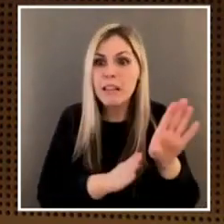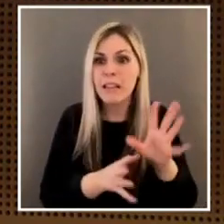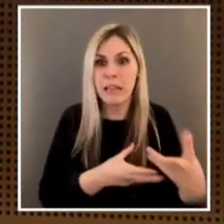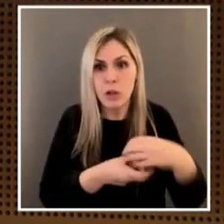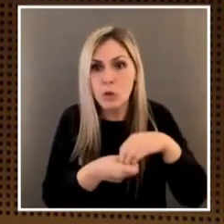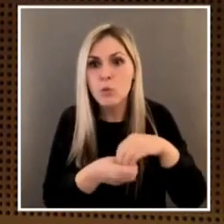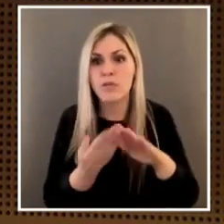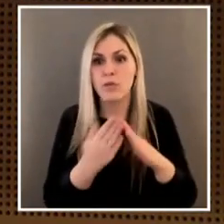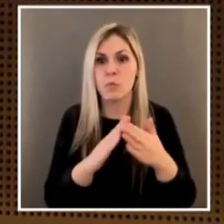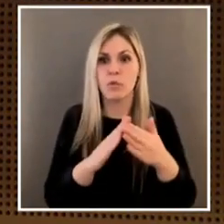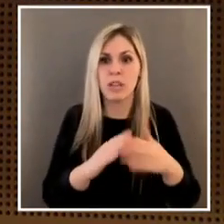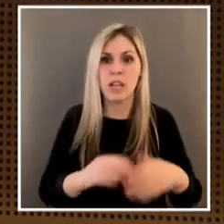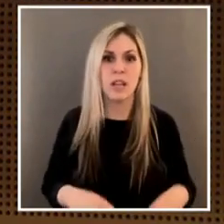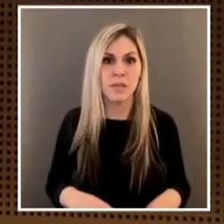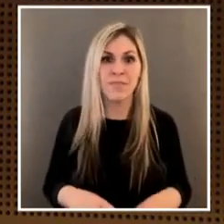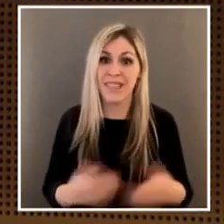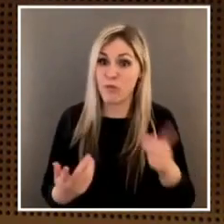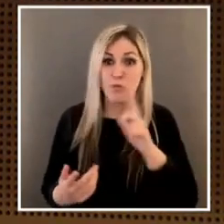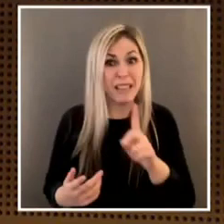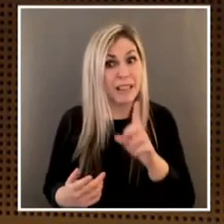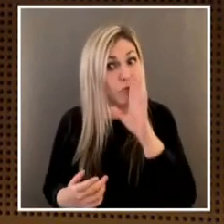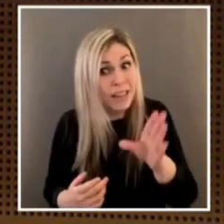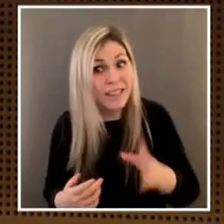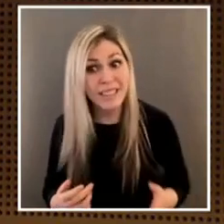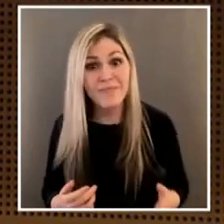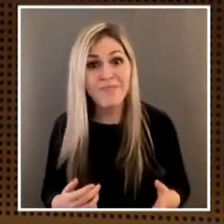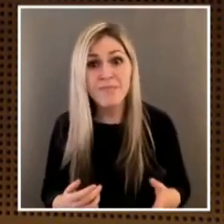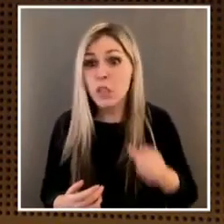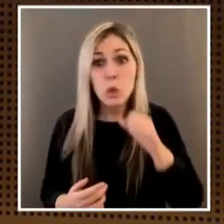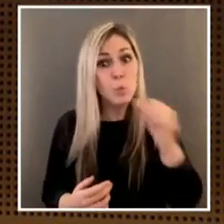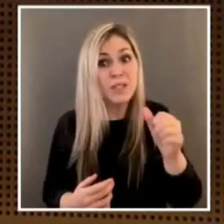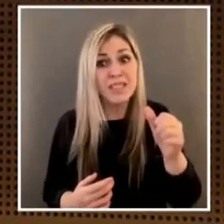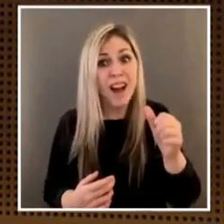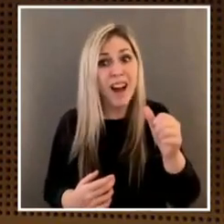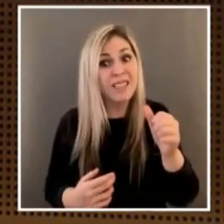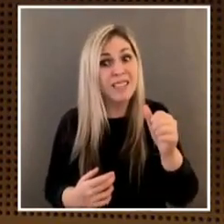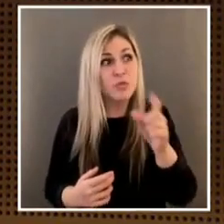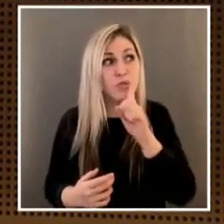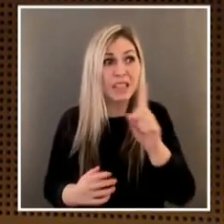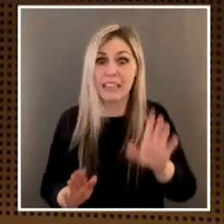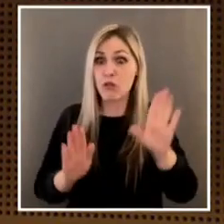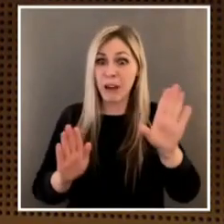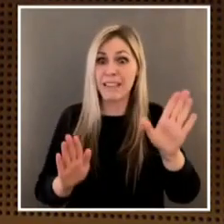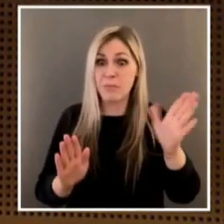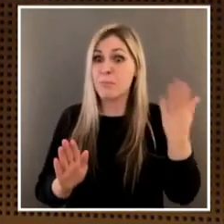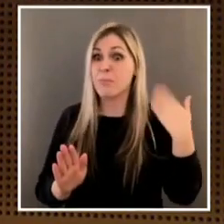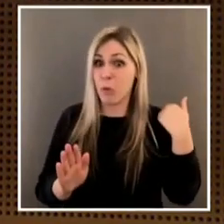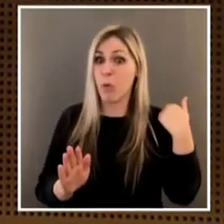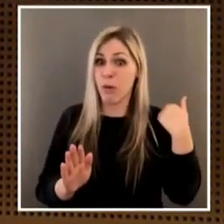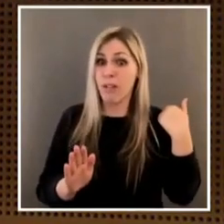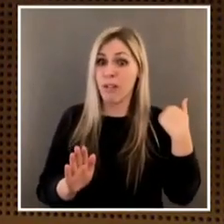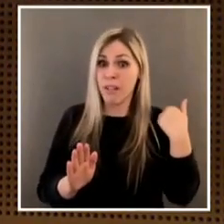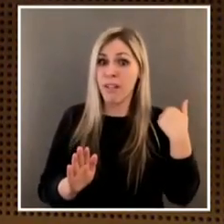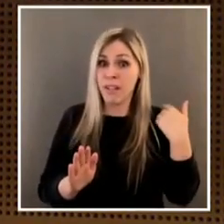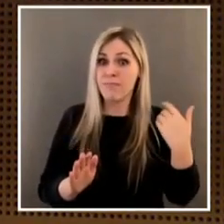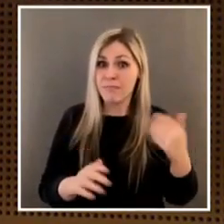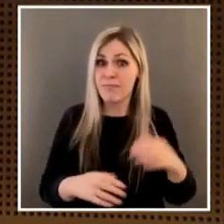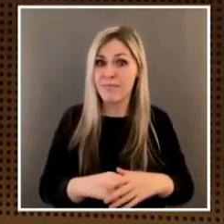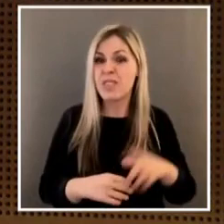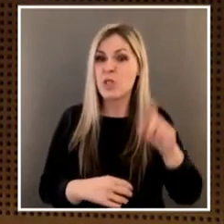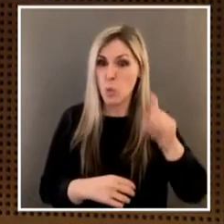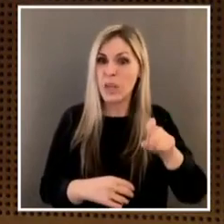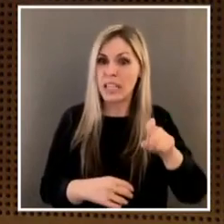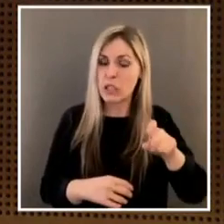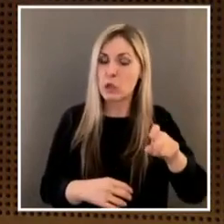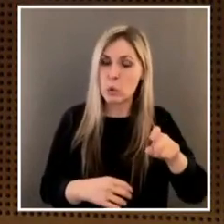community that, quite frankly, wasn't so great before the pandemic, and we need to come back and